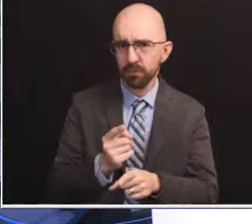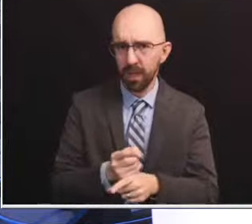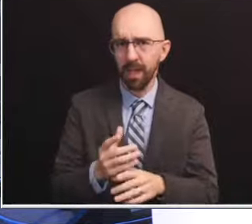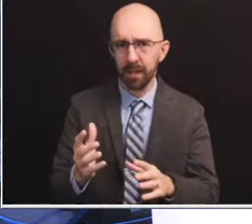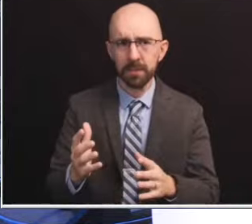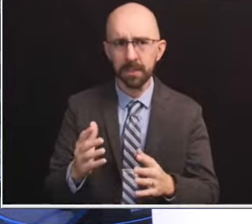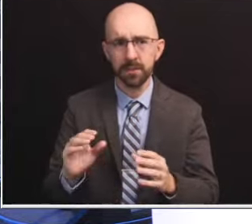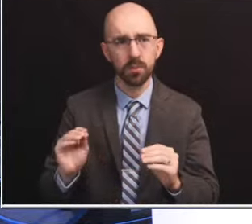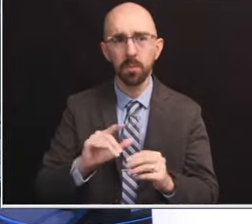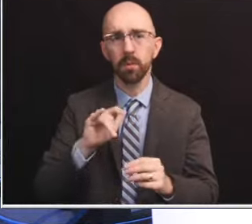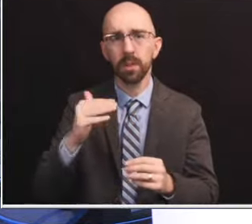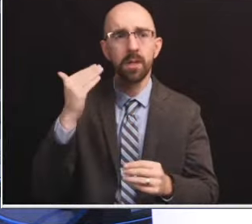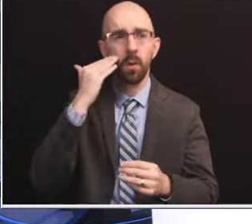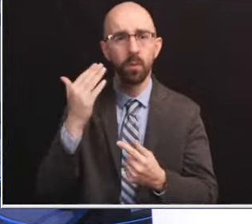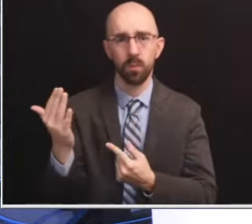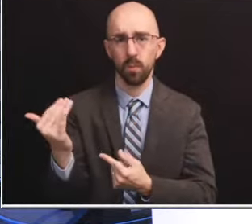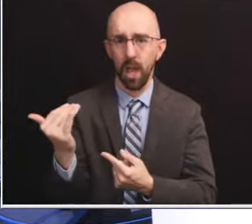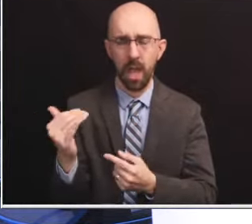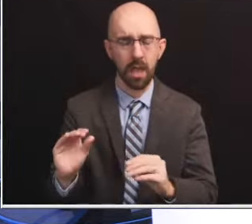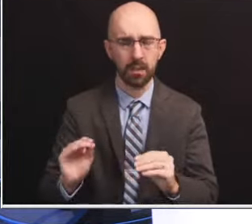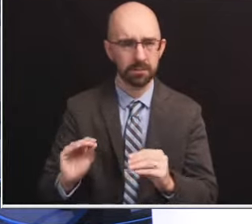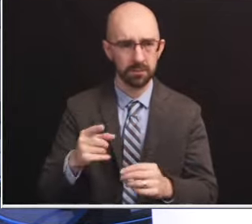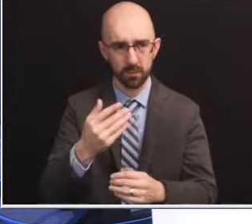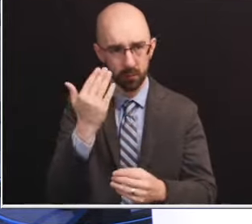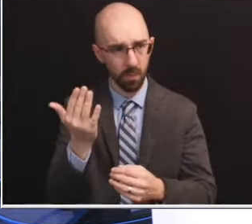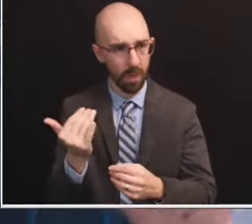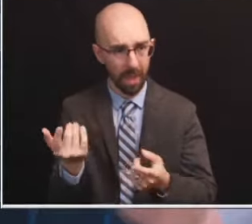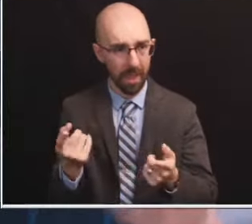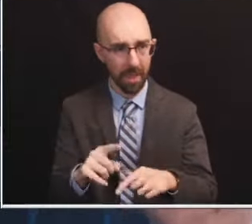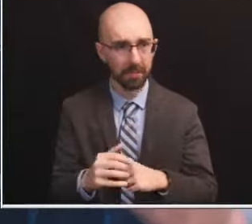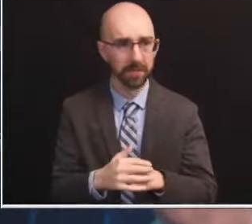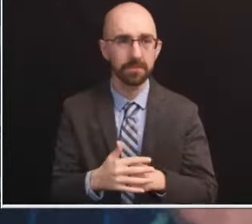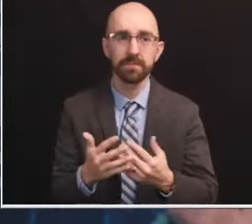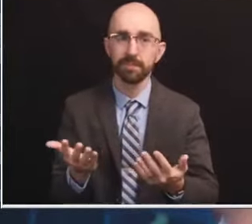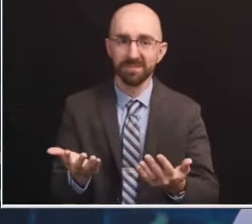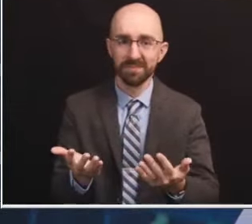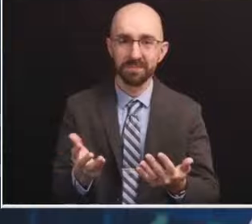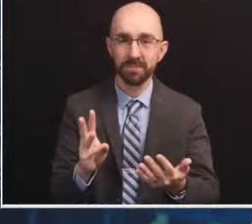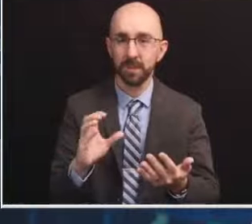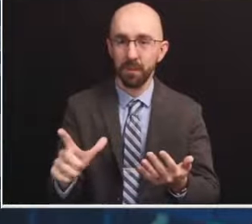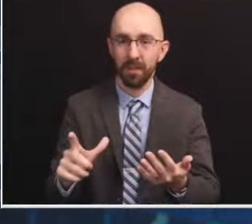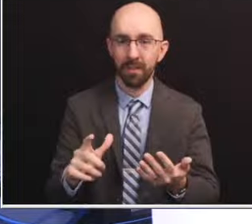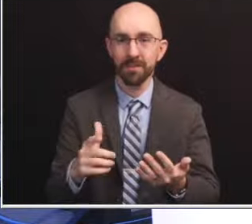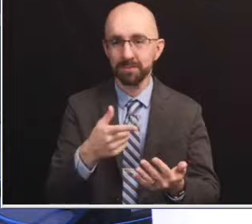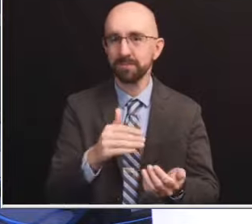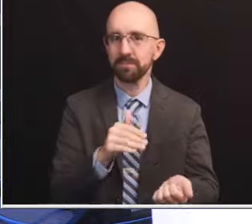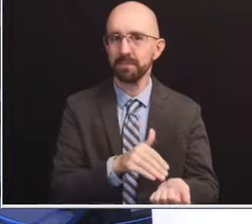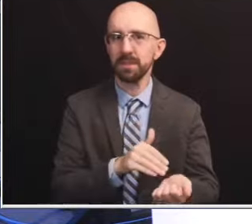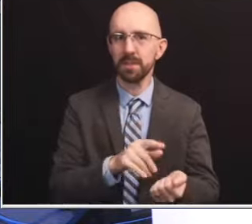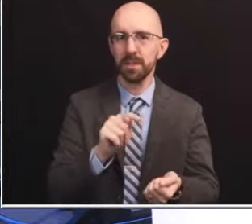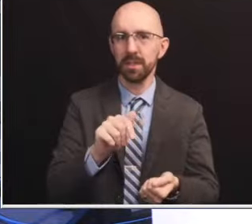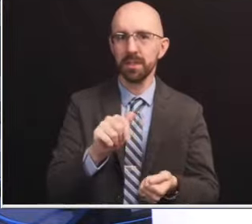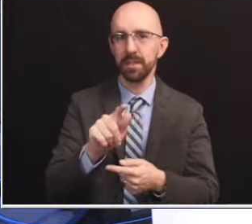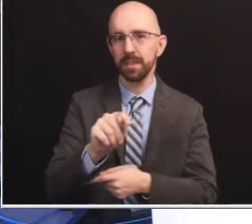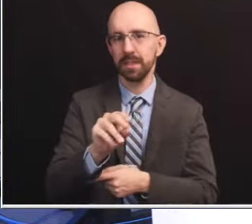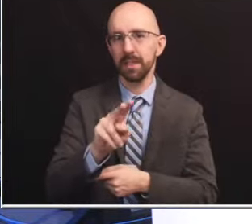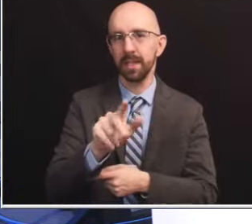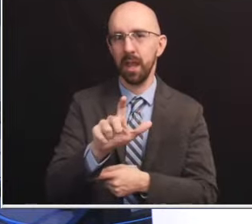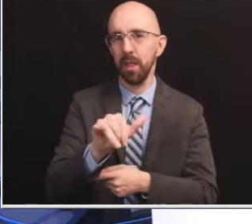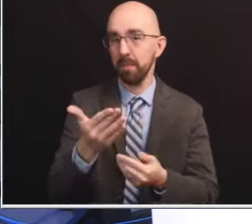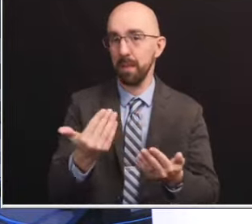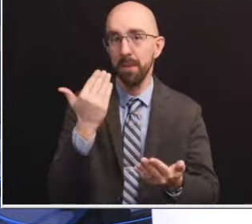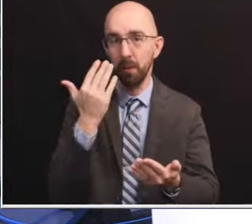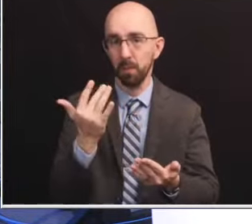knows why. Do you know why that happens? Well, I bet Dr. Townley can tell us more. But, okay. But, Why does